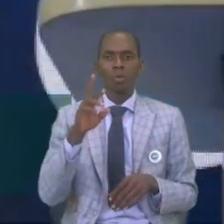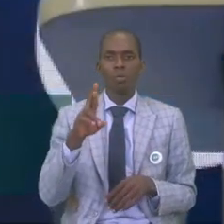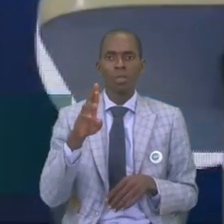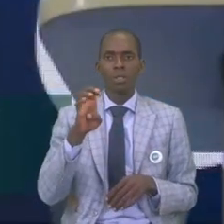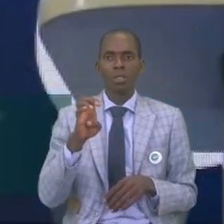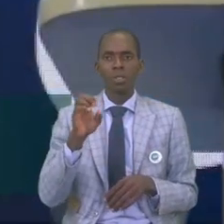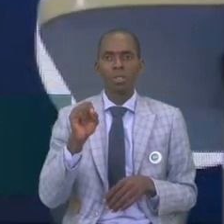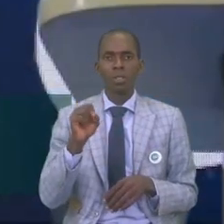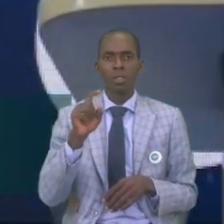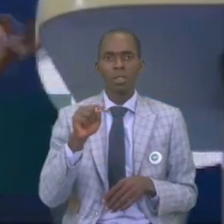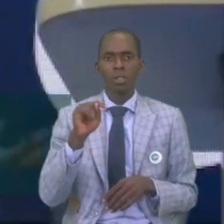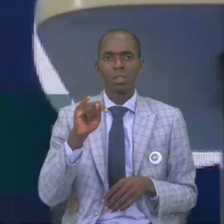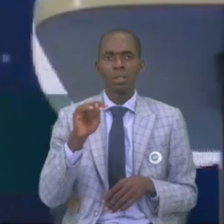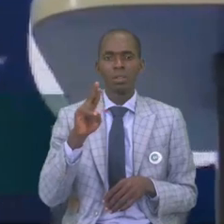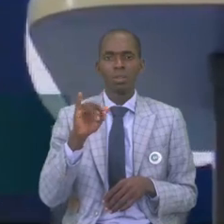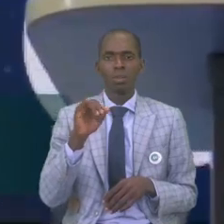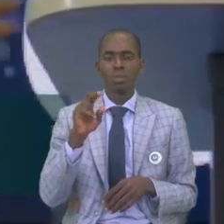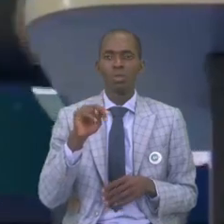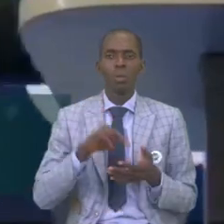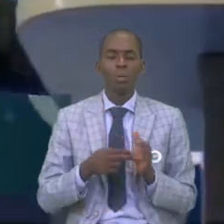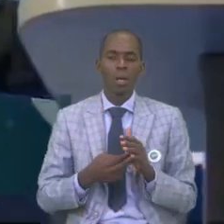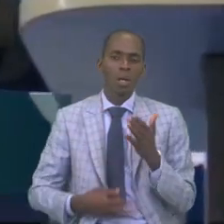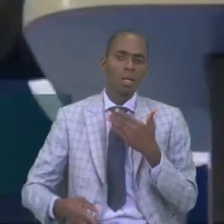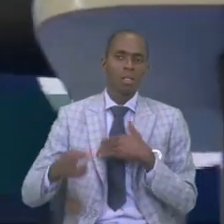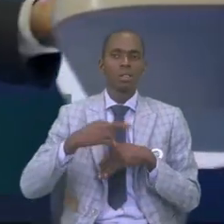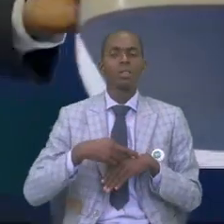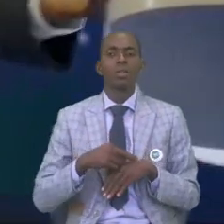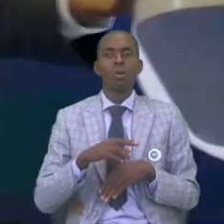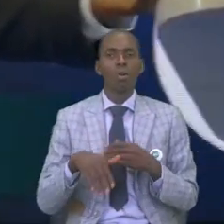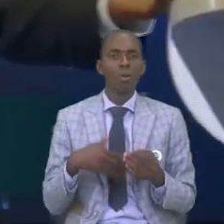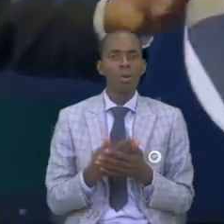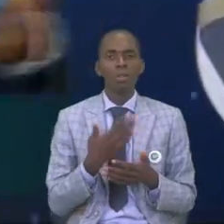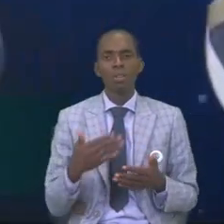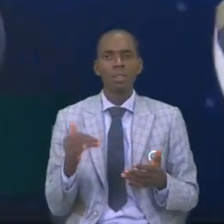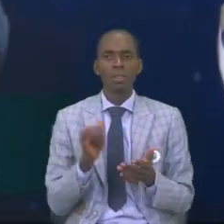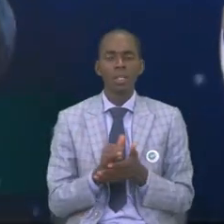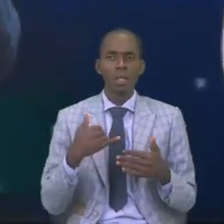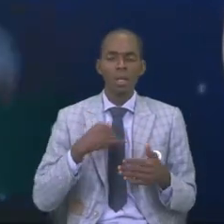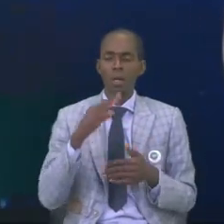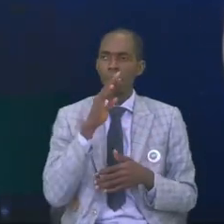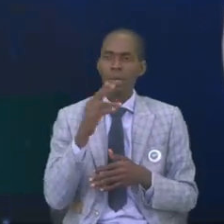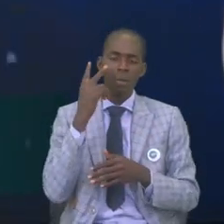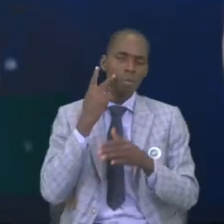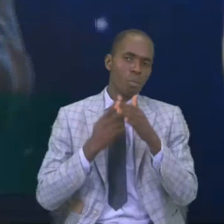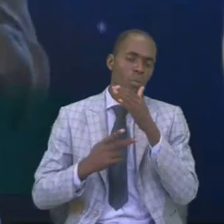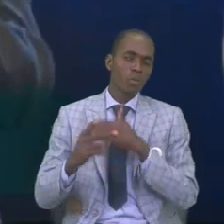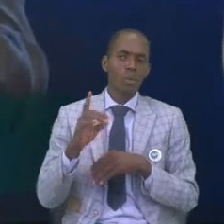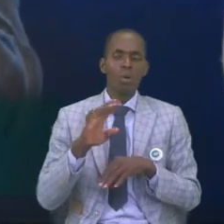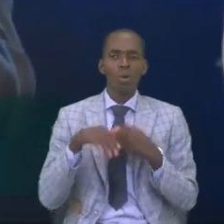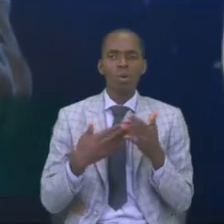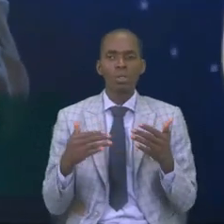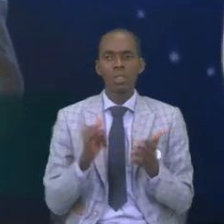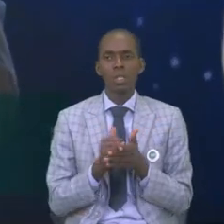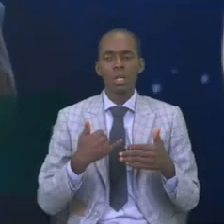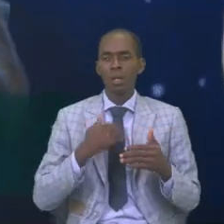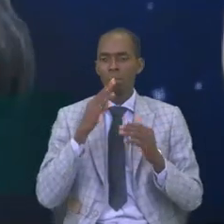the word restoration, restitution. All things that have been prophesied, all things that have been provided, the